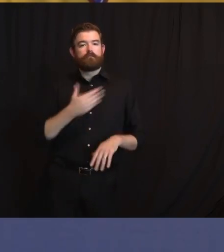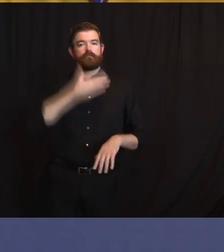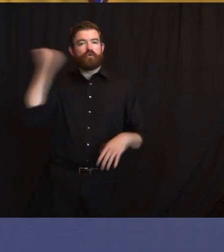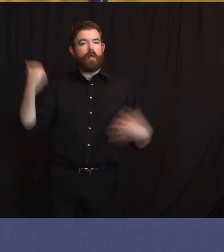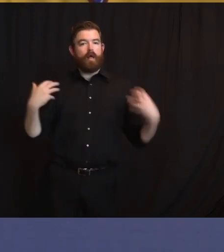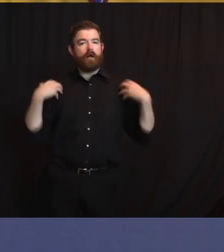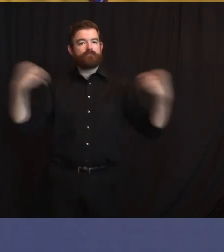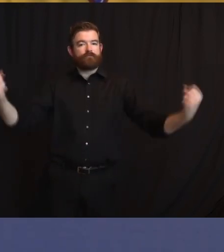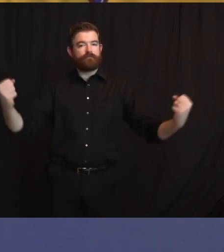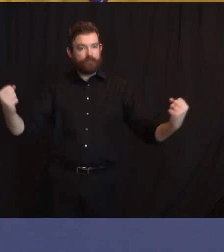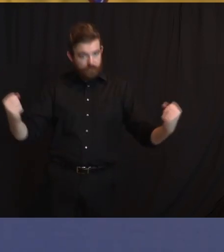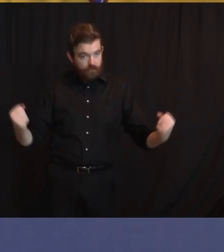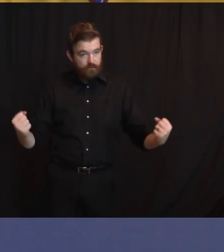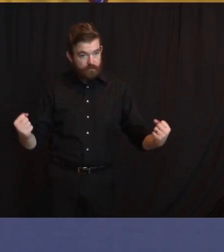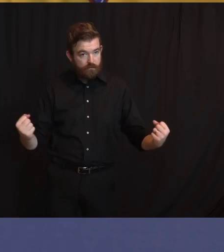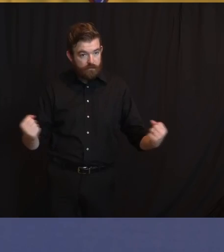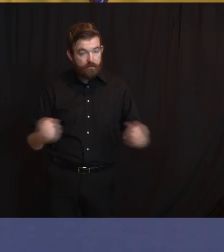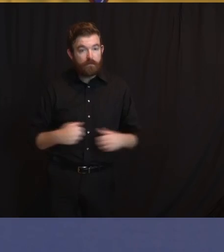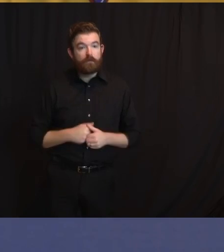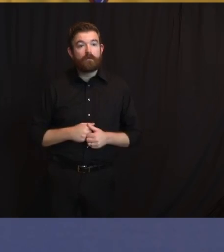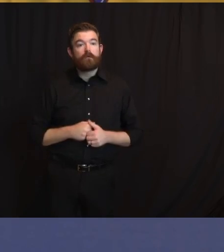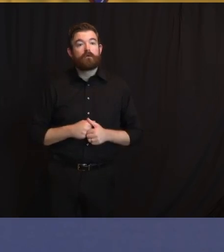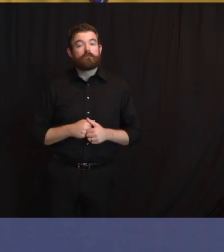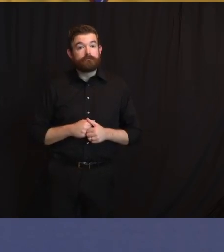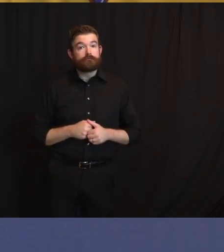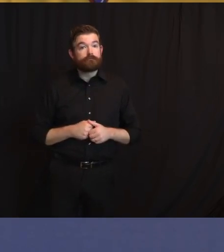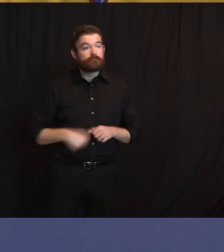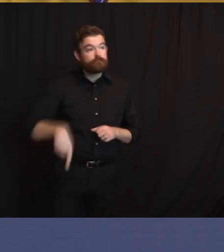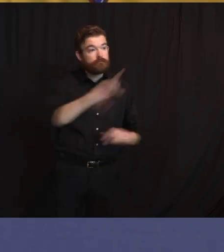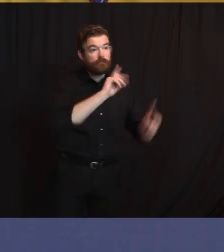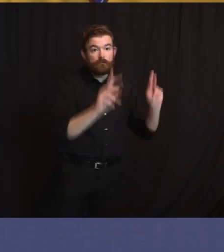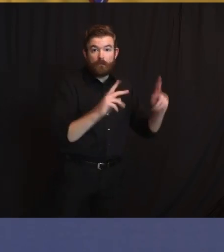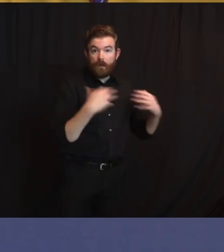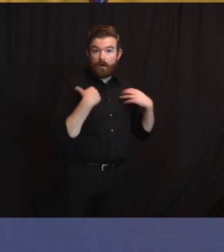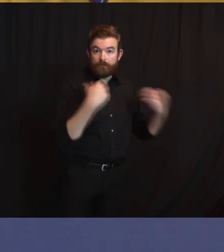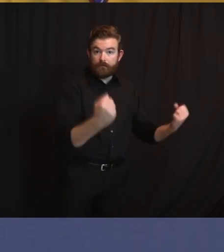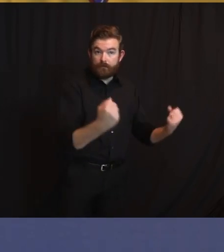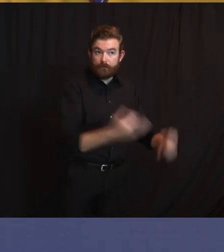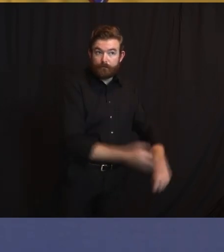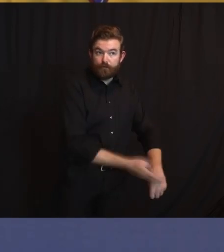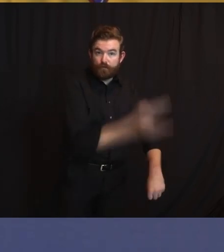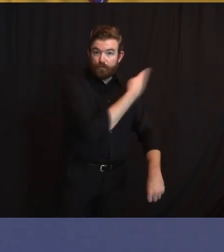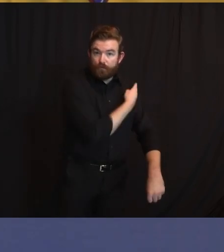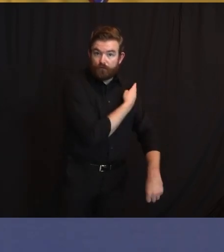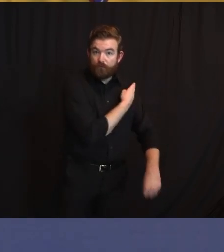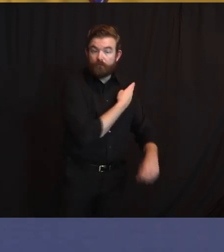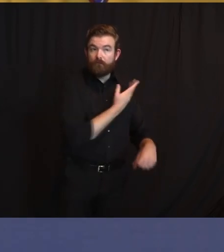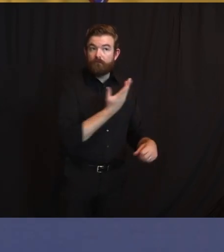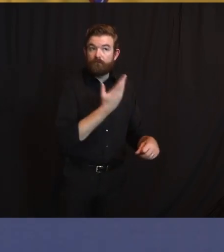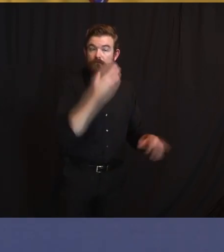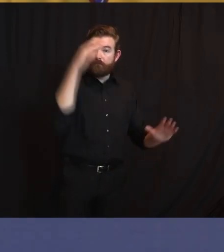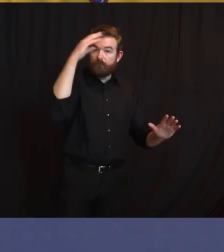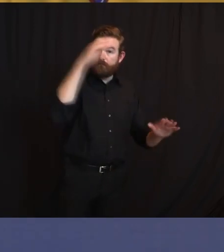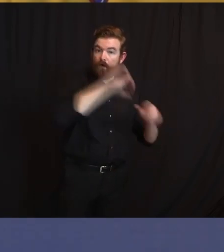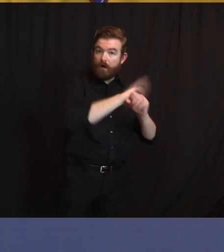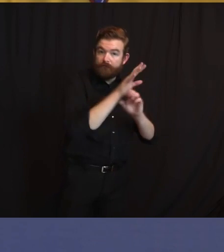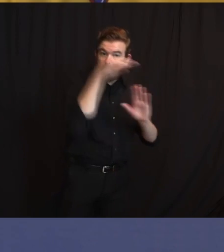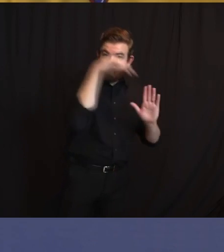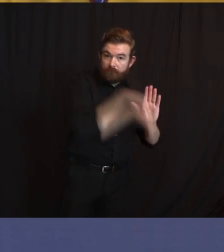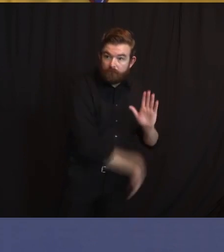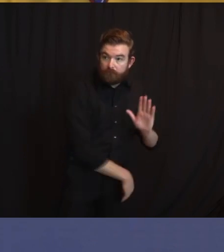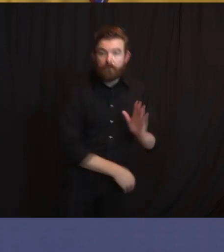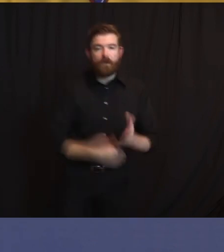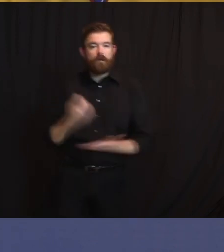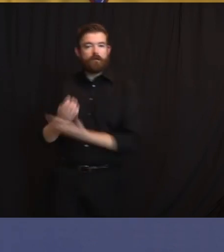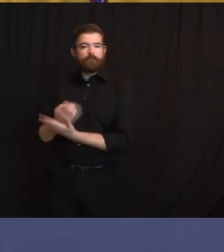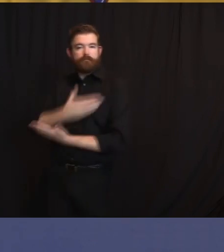health reality, and it's in that order. And what those states are going through is no different than what we've gone through. We were